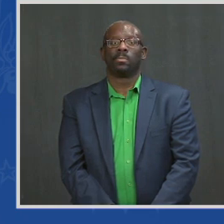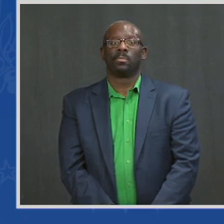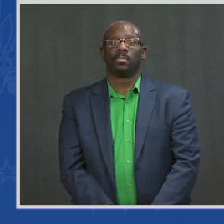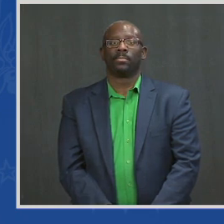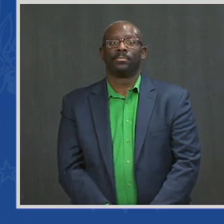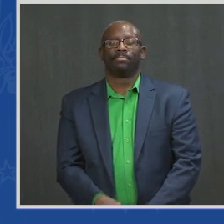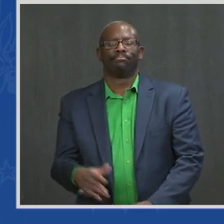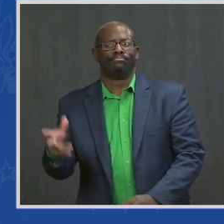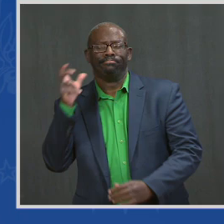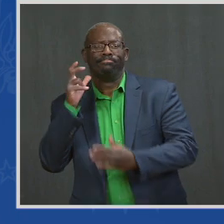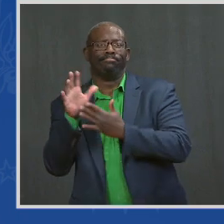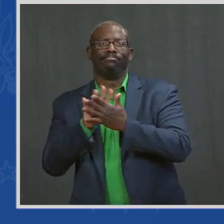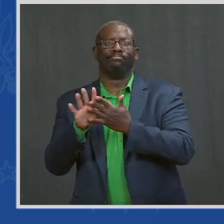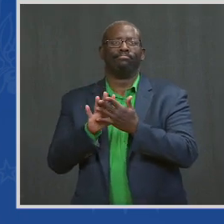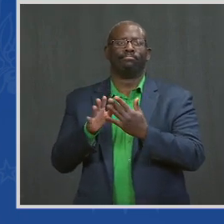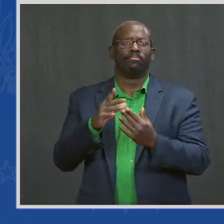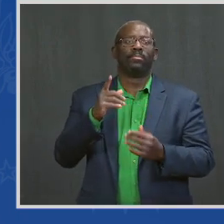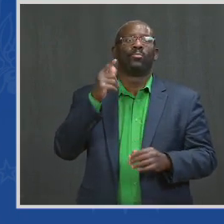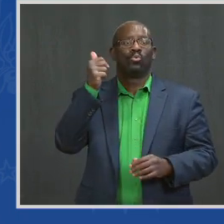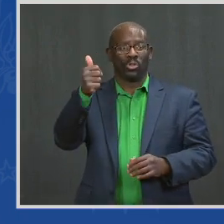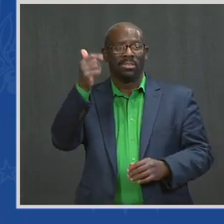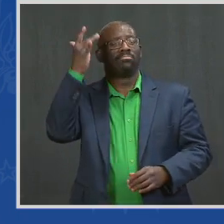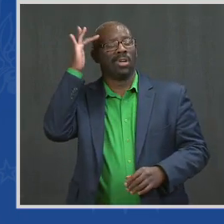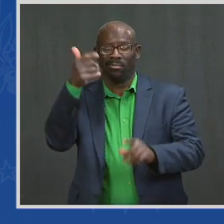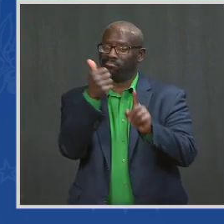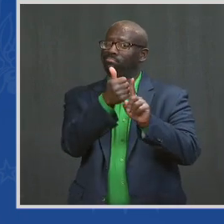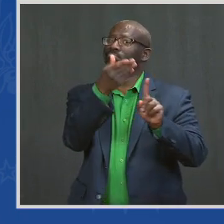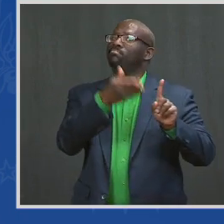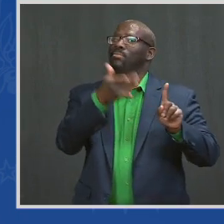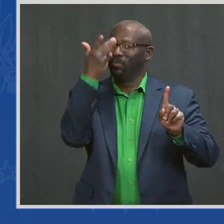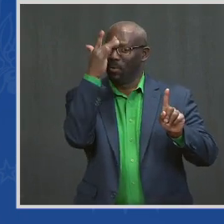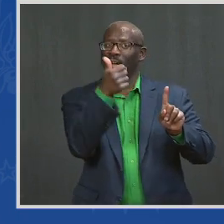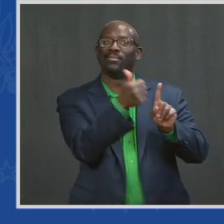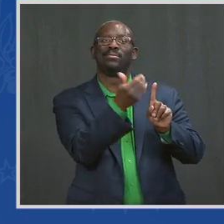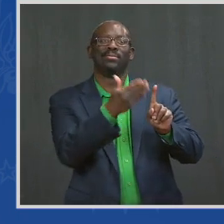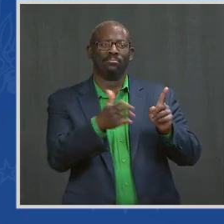She's smart, not today, she said. All right. Well, thank you,